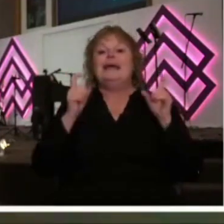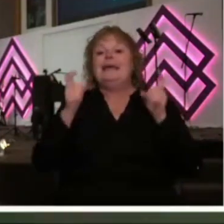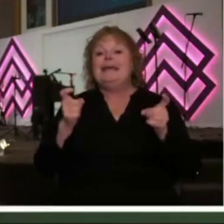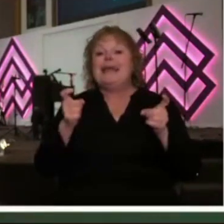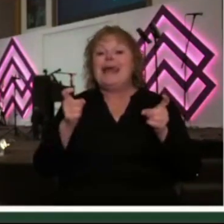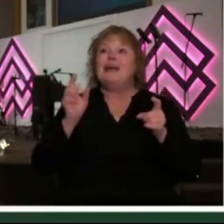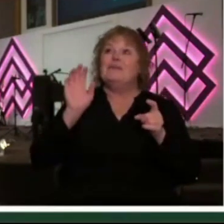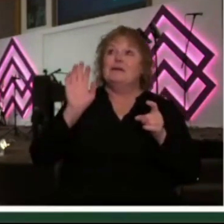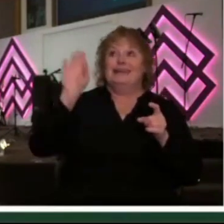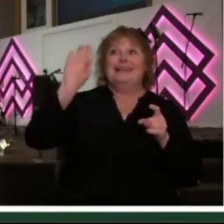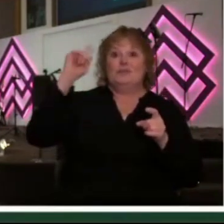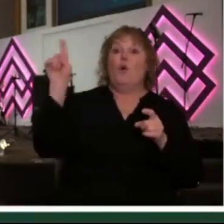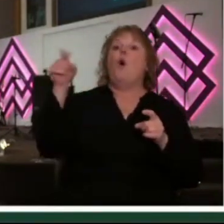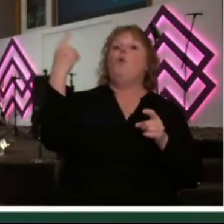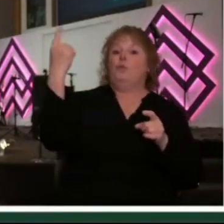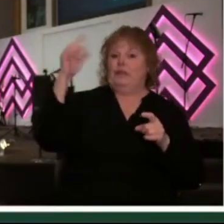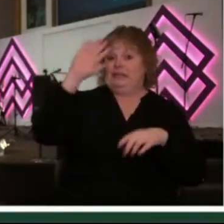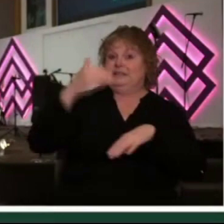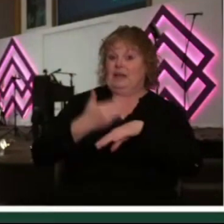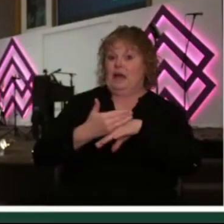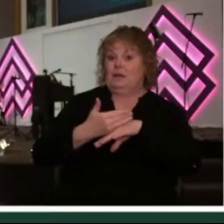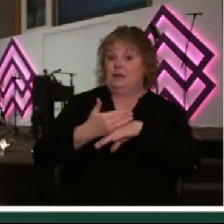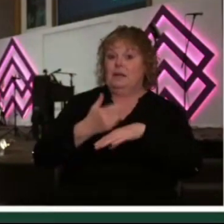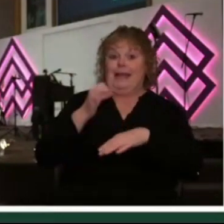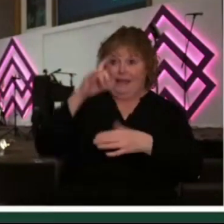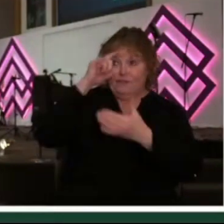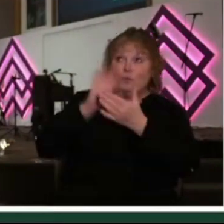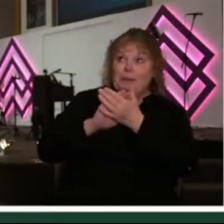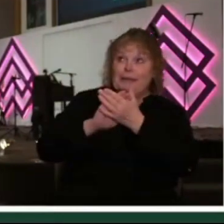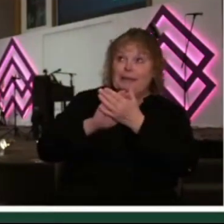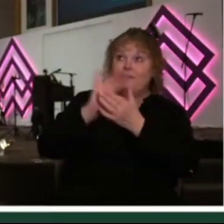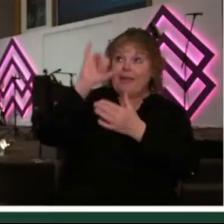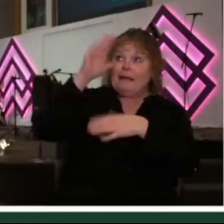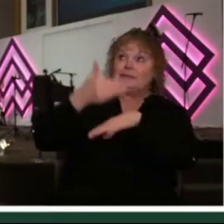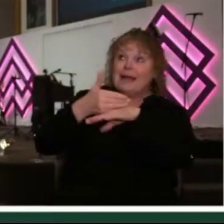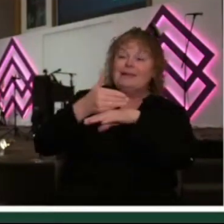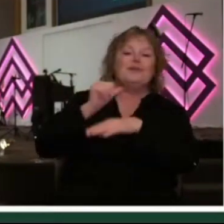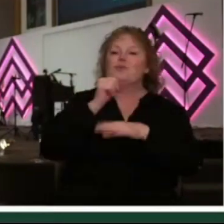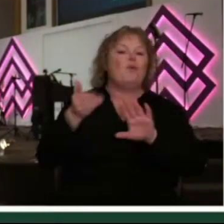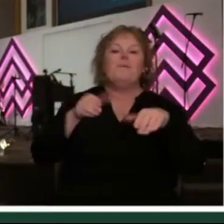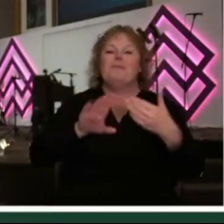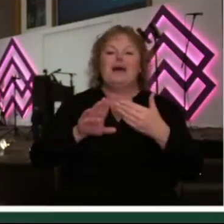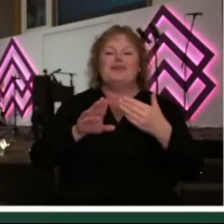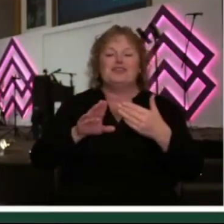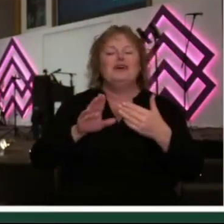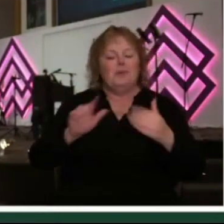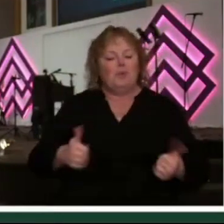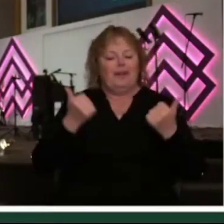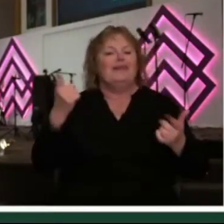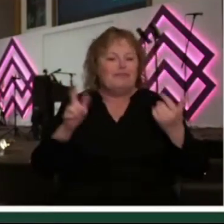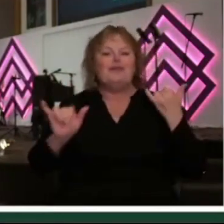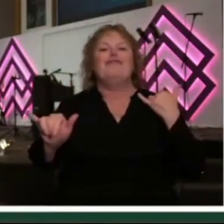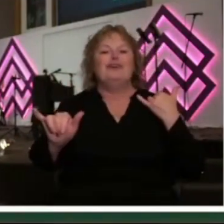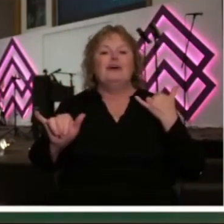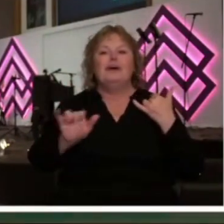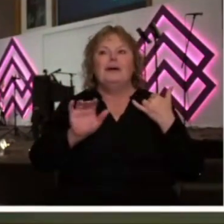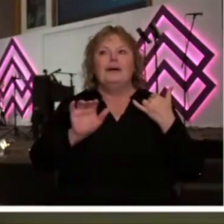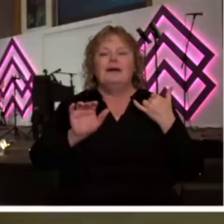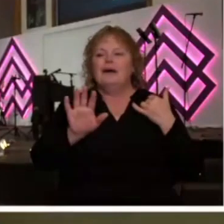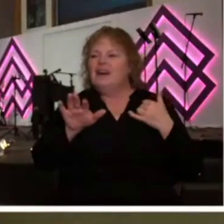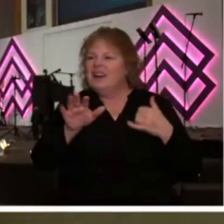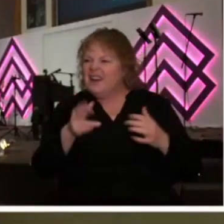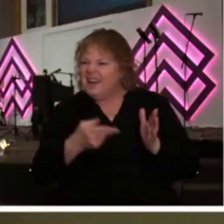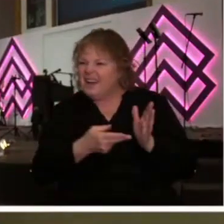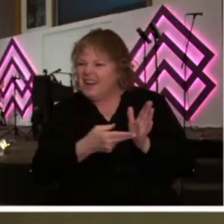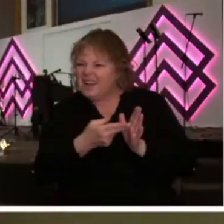his only and one and only Son, that whoever believes in him should not perish, but have everlasting life. And honestly,